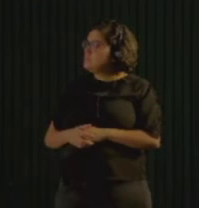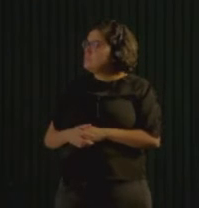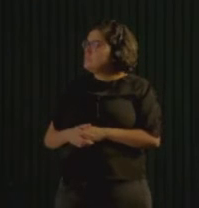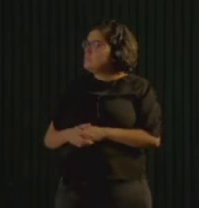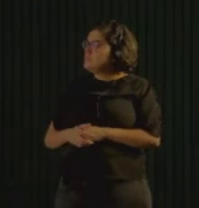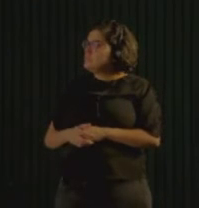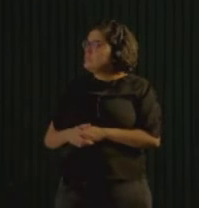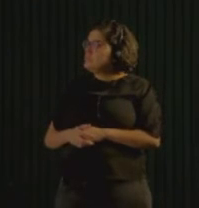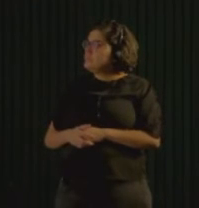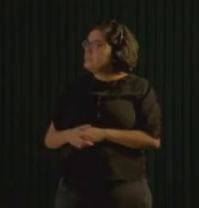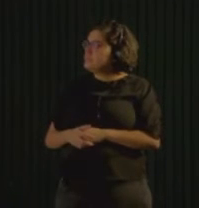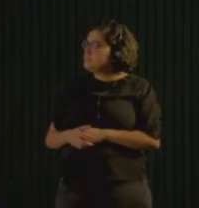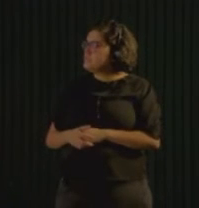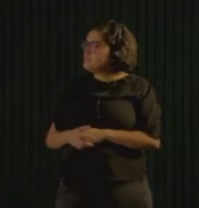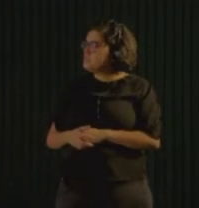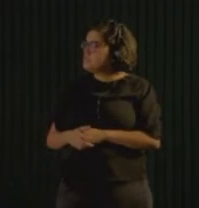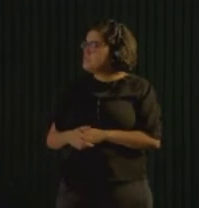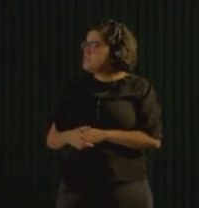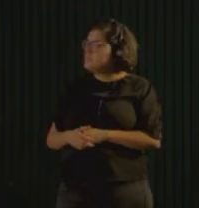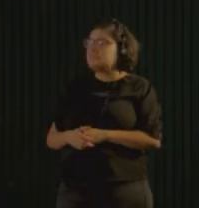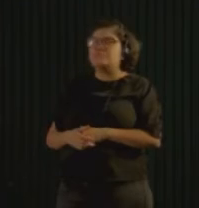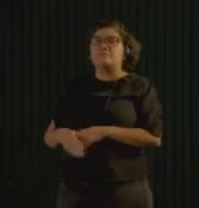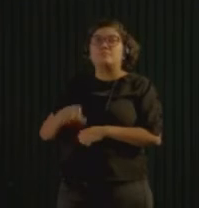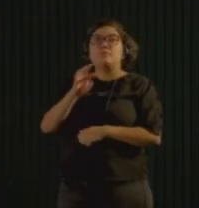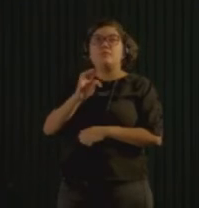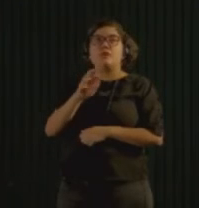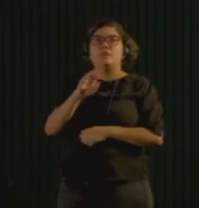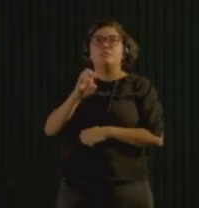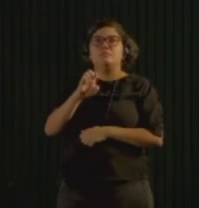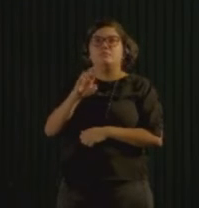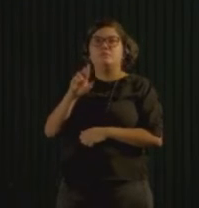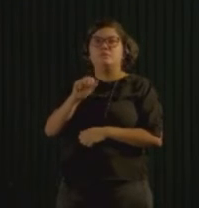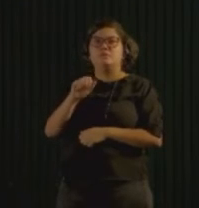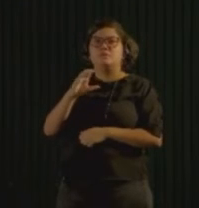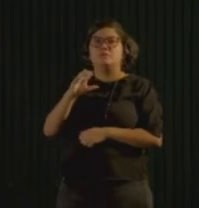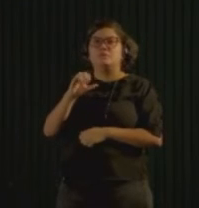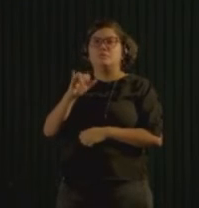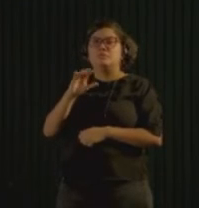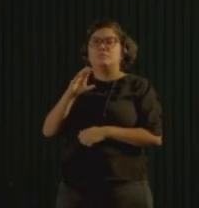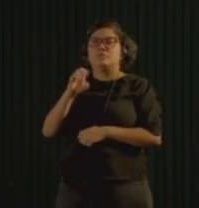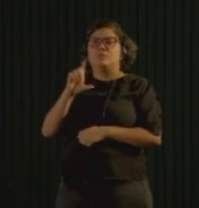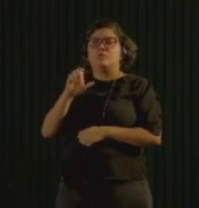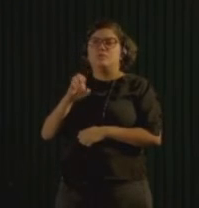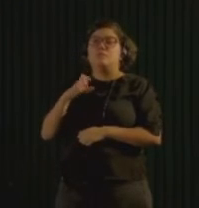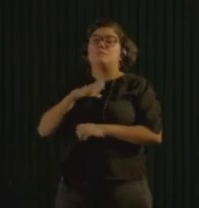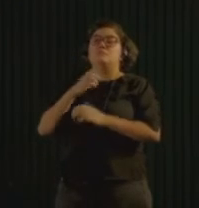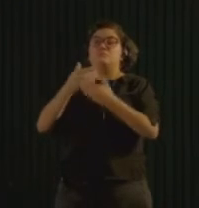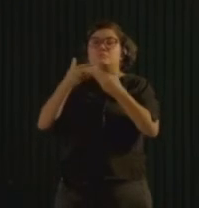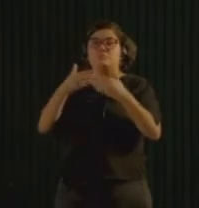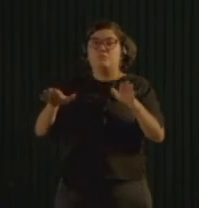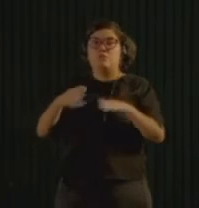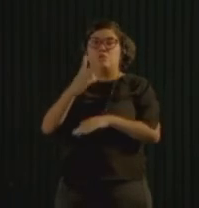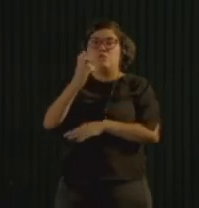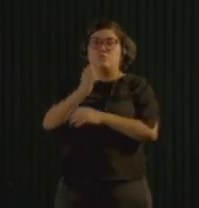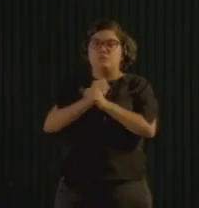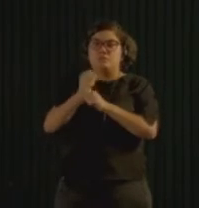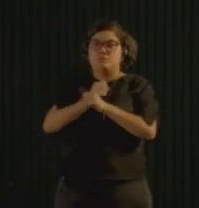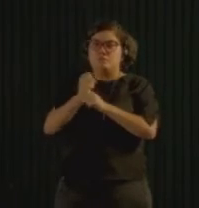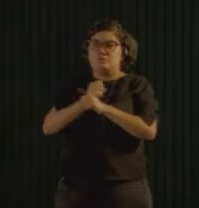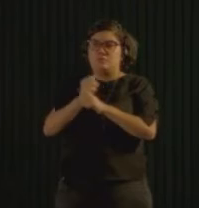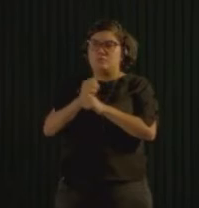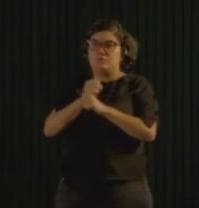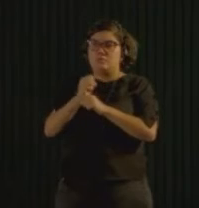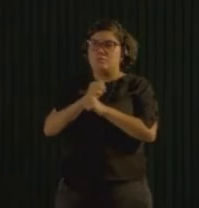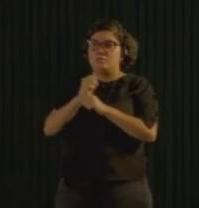Yeah, so TerraCycle has the TerraCycle Foundation, which we launched 2 years ago through initial sponsorship from the